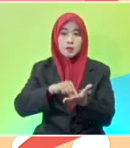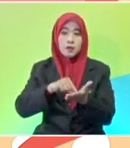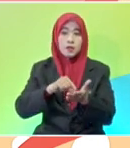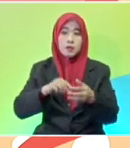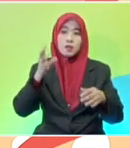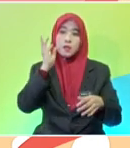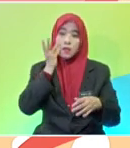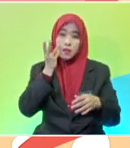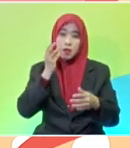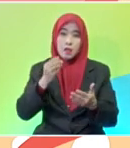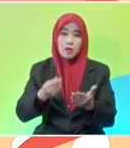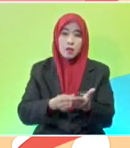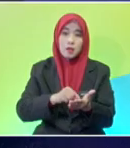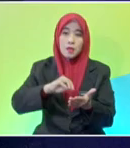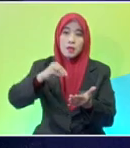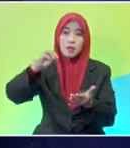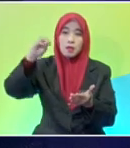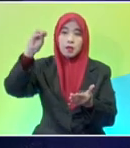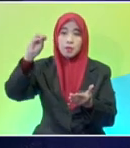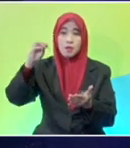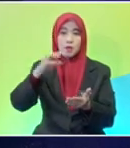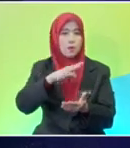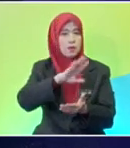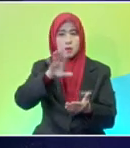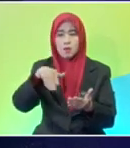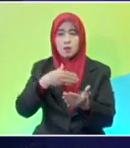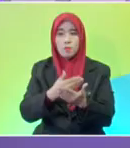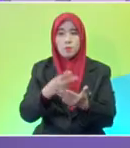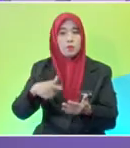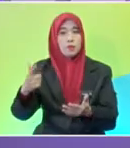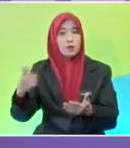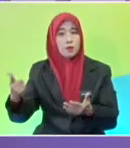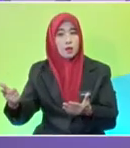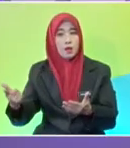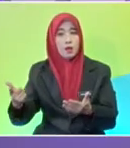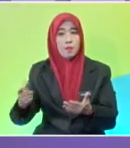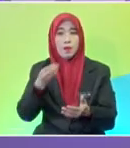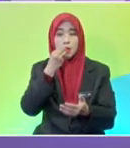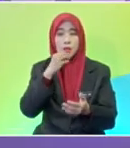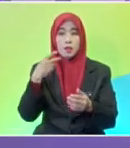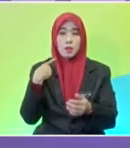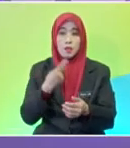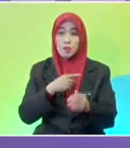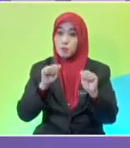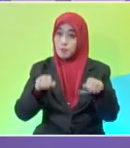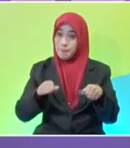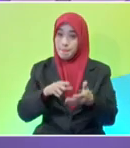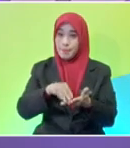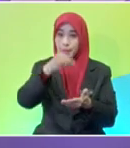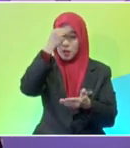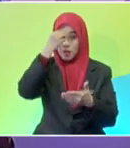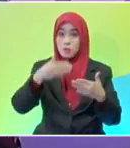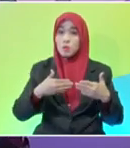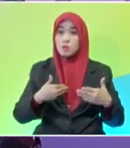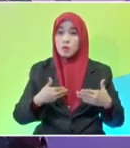curry meat, right? Okay, so these are the variety of food that we can learn in this topic. Okay, before that, can I ask